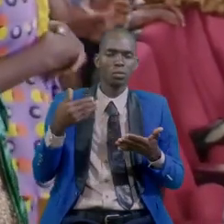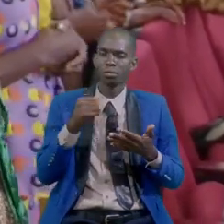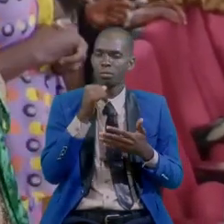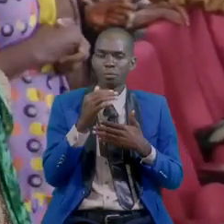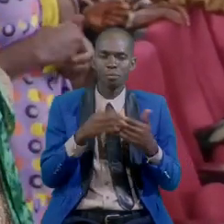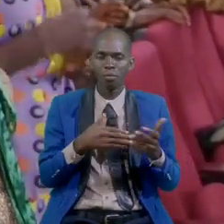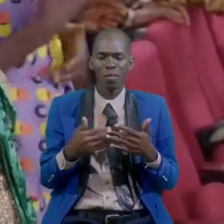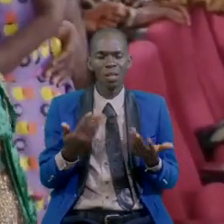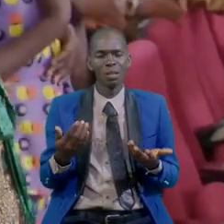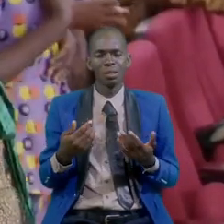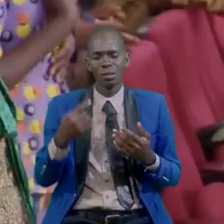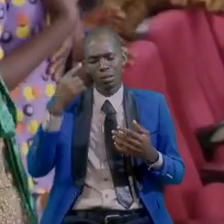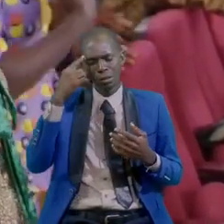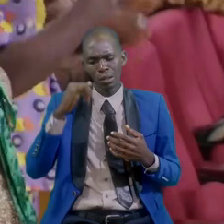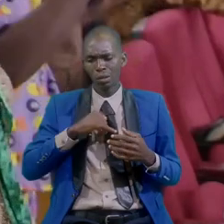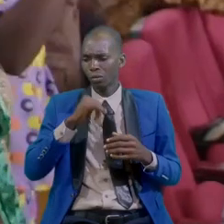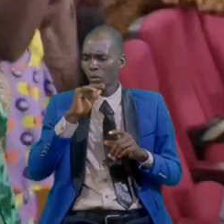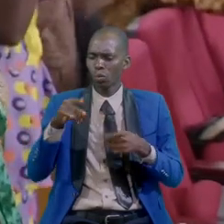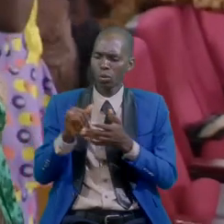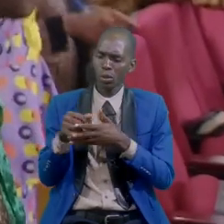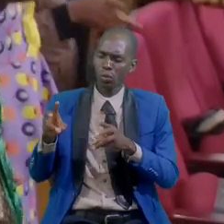I've not gone that way before.